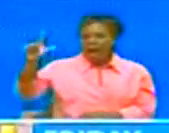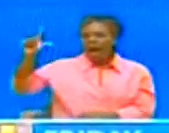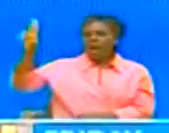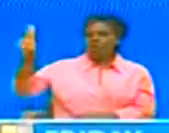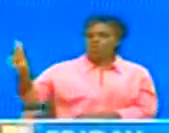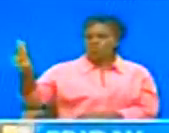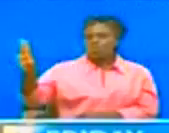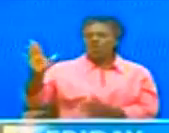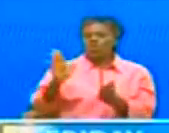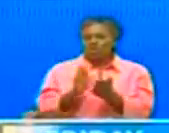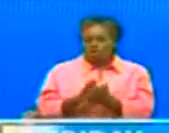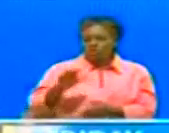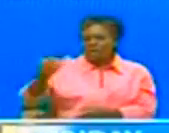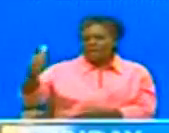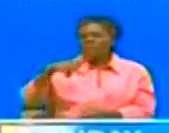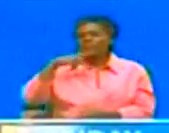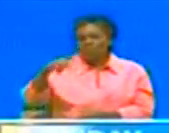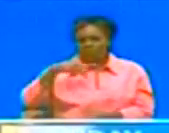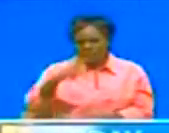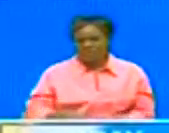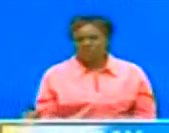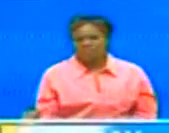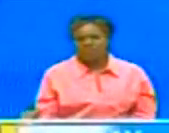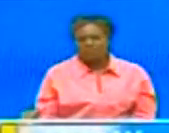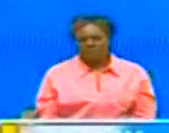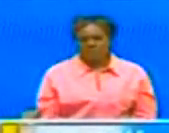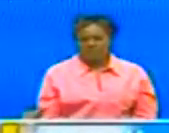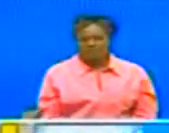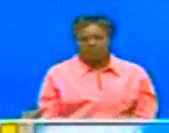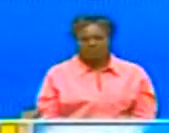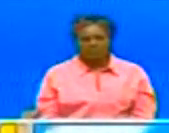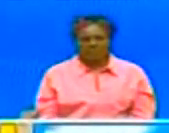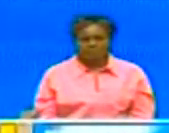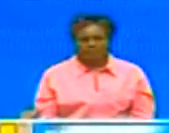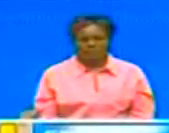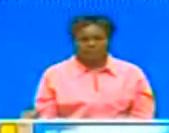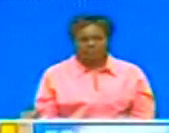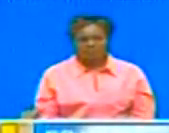Aluminium and not aluminium like we're used to saying. Aluminium. All right. Okay.